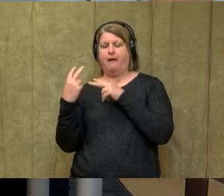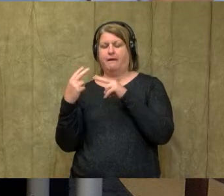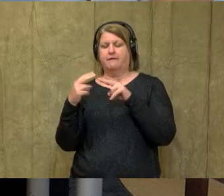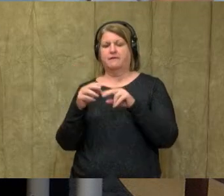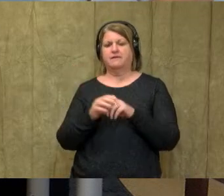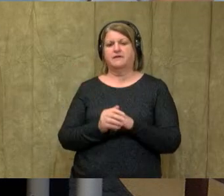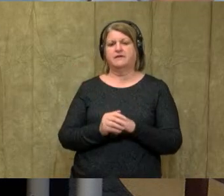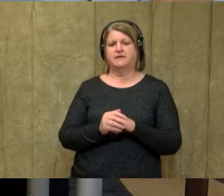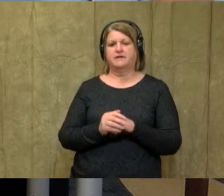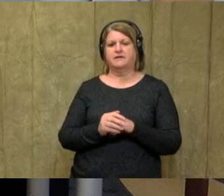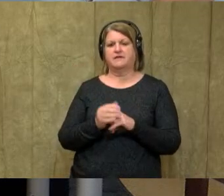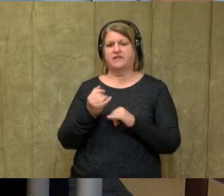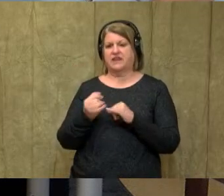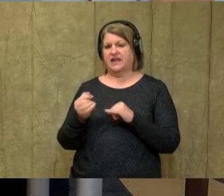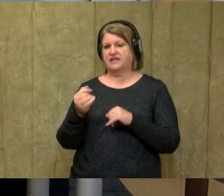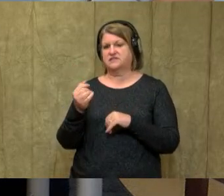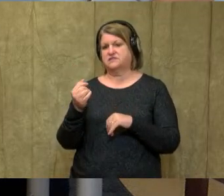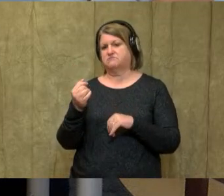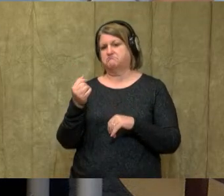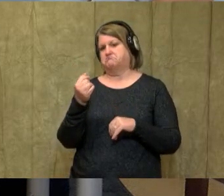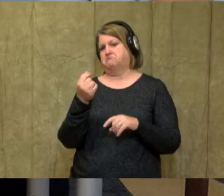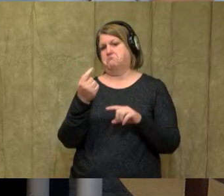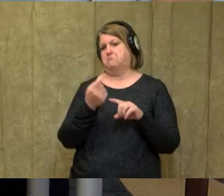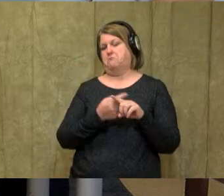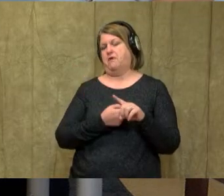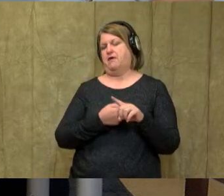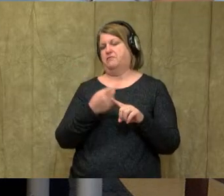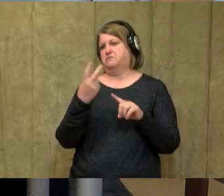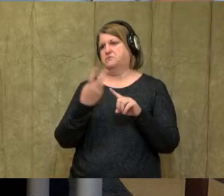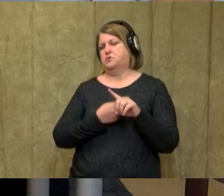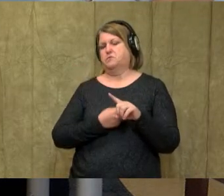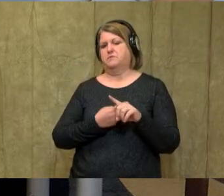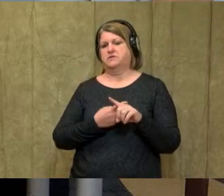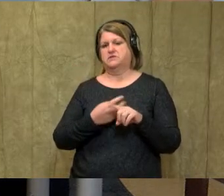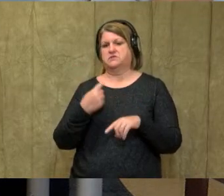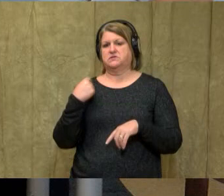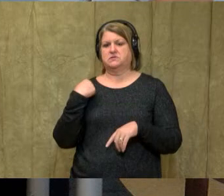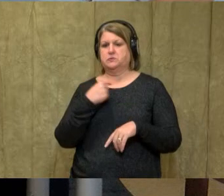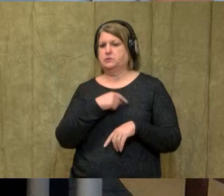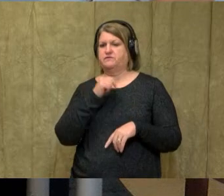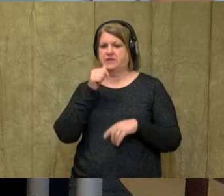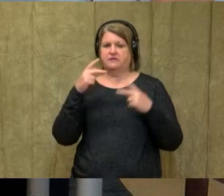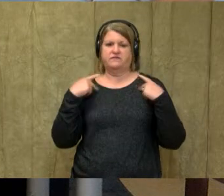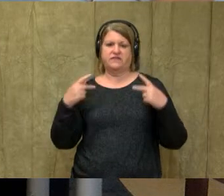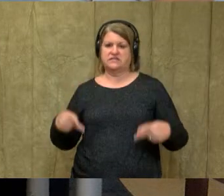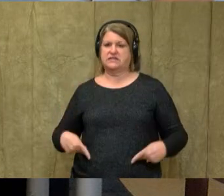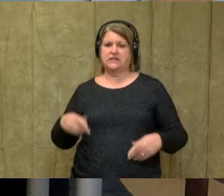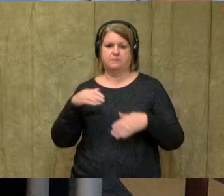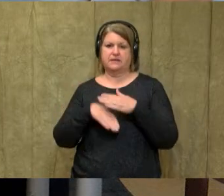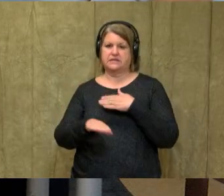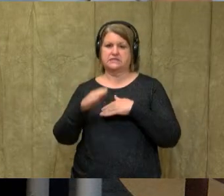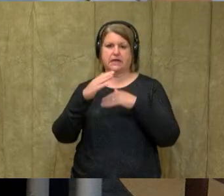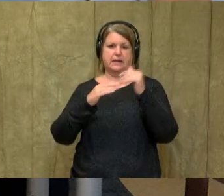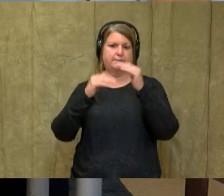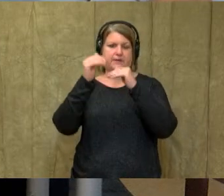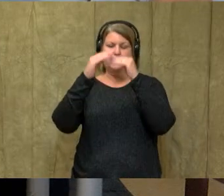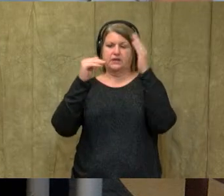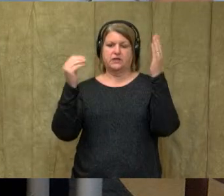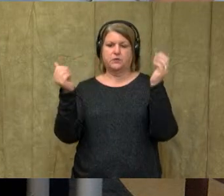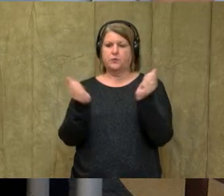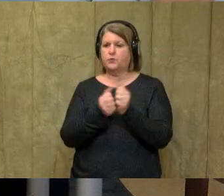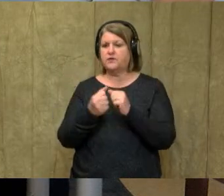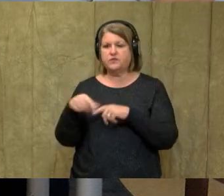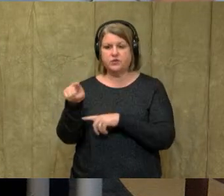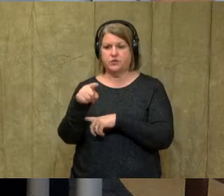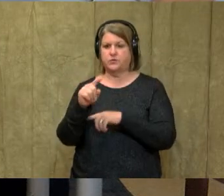last month and a half, 2 months, where we haven't physically been in a building with you, but school